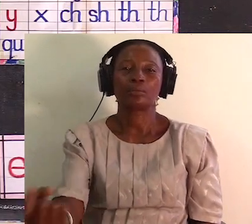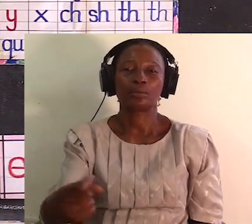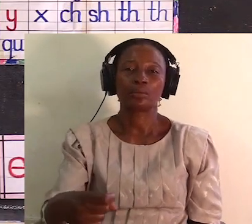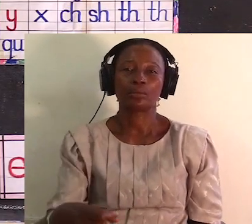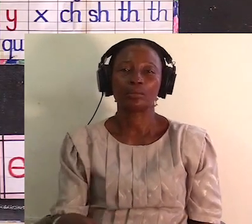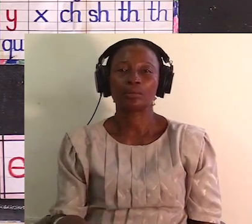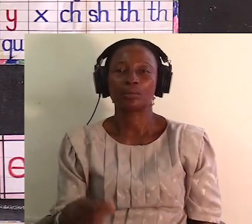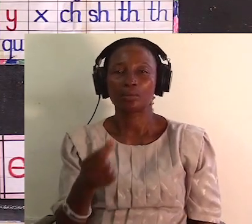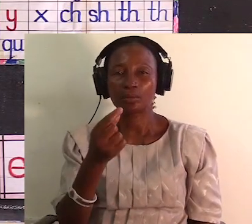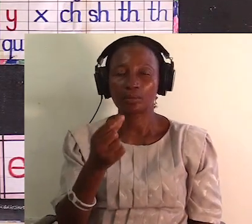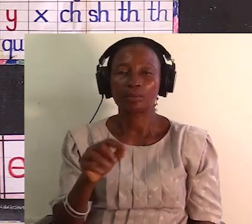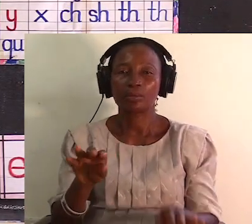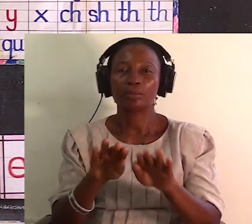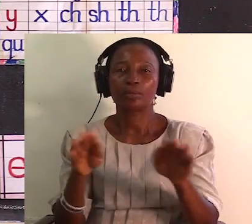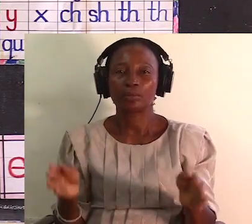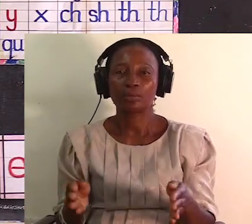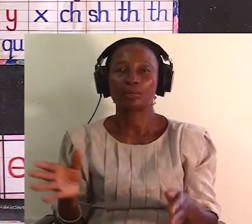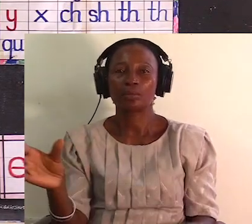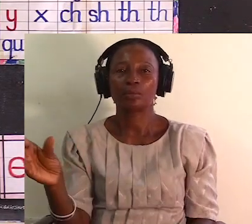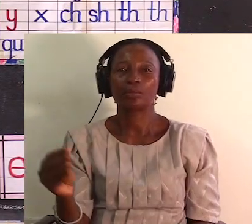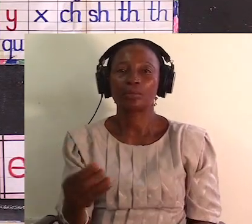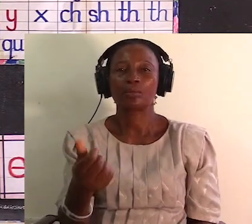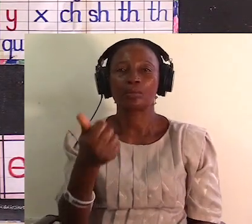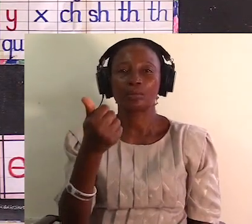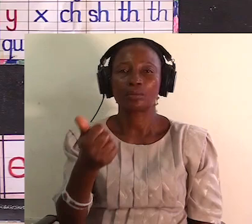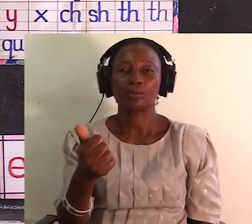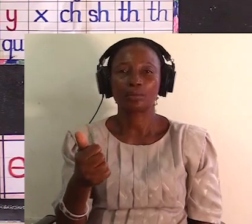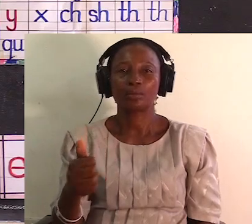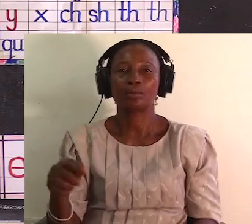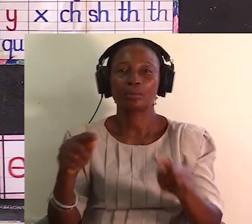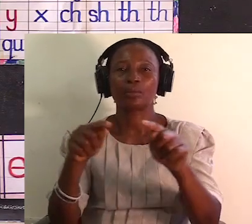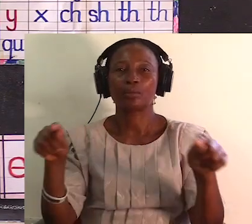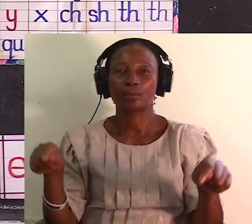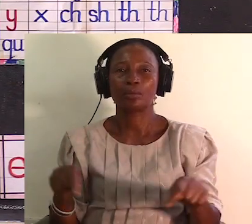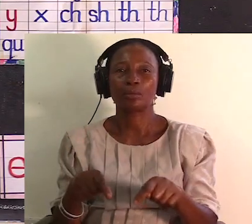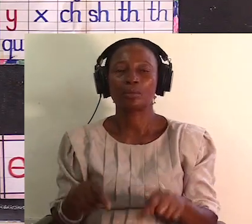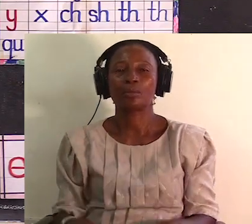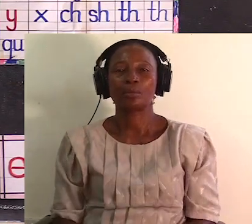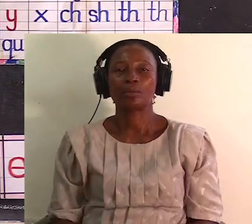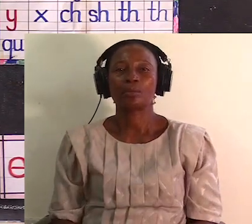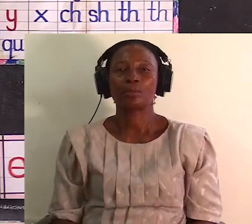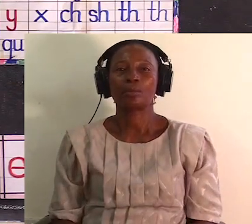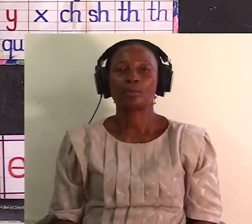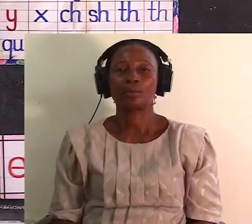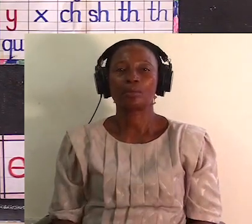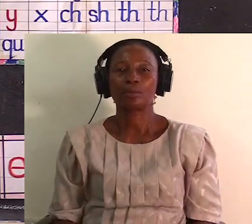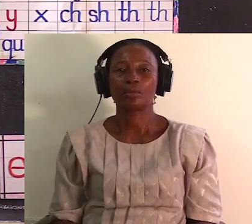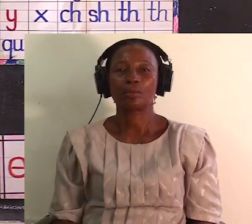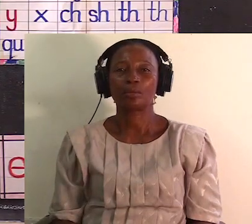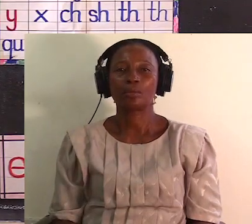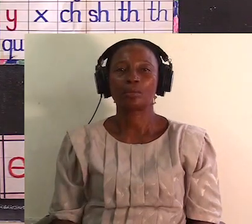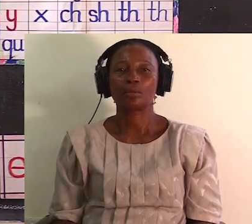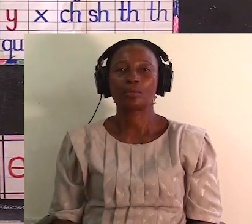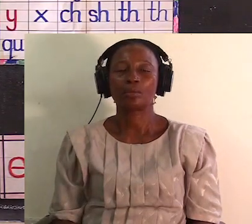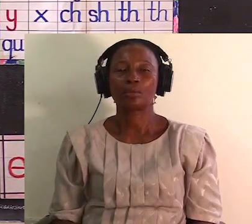boxes. In each of those boxes, I will tell you